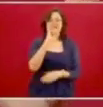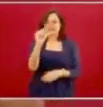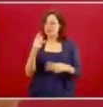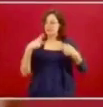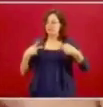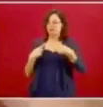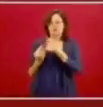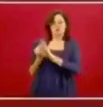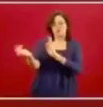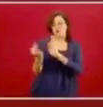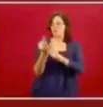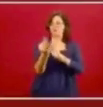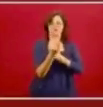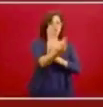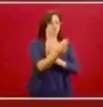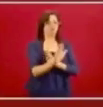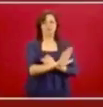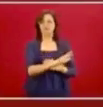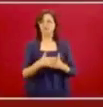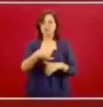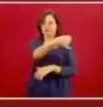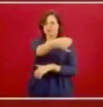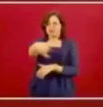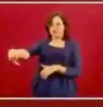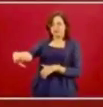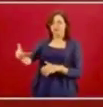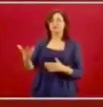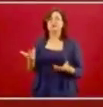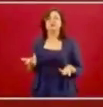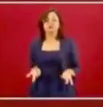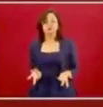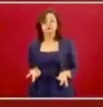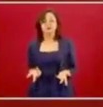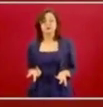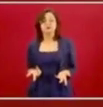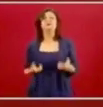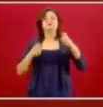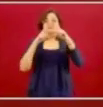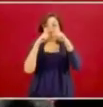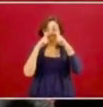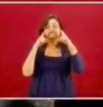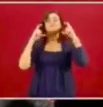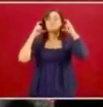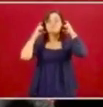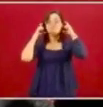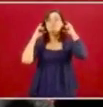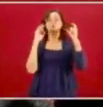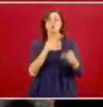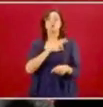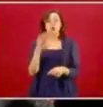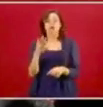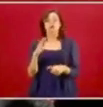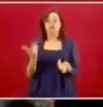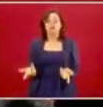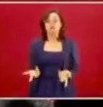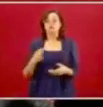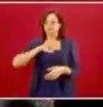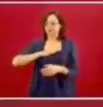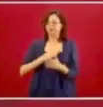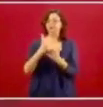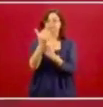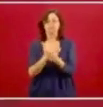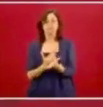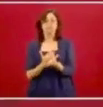sneeze, if you, in case of exhibiting any symptoms, isolate yourself at home,